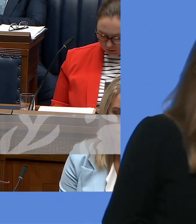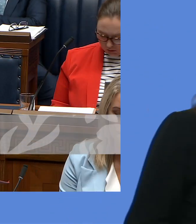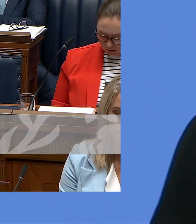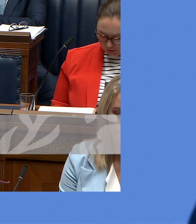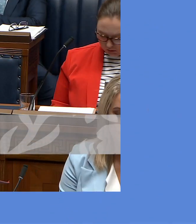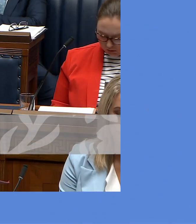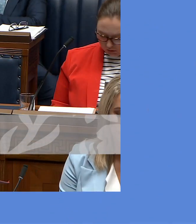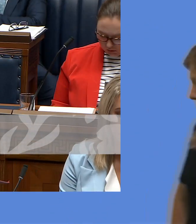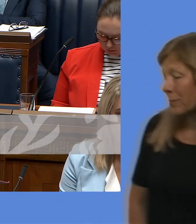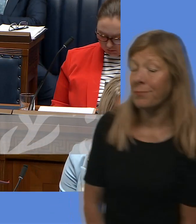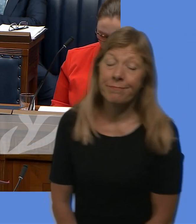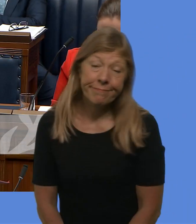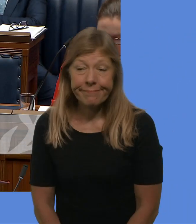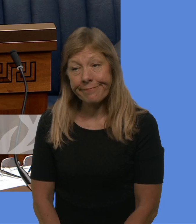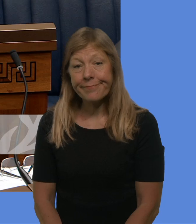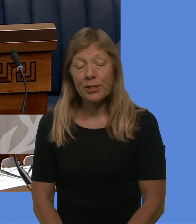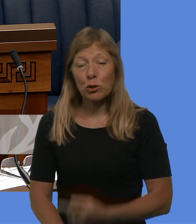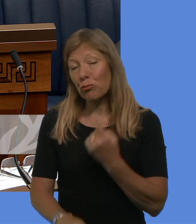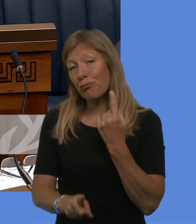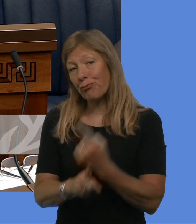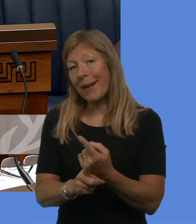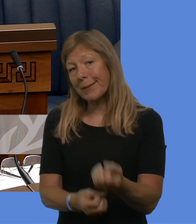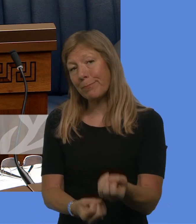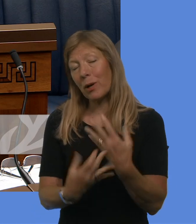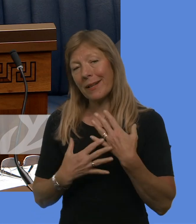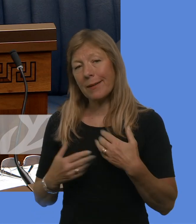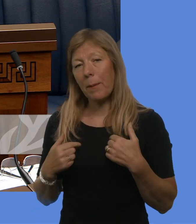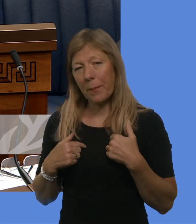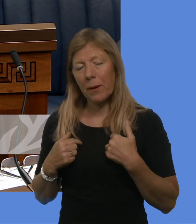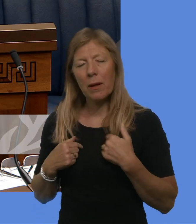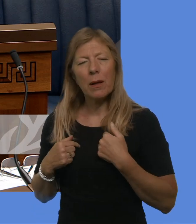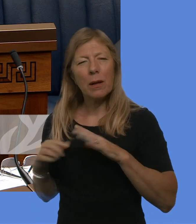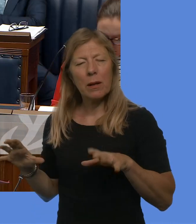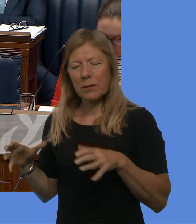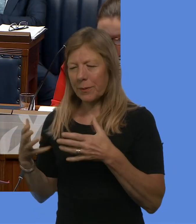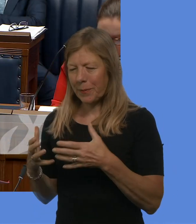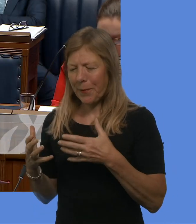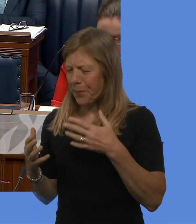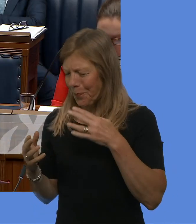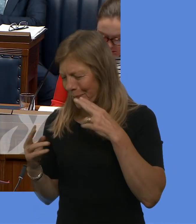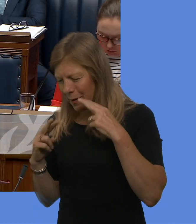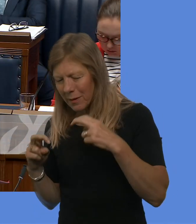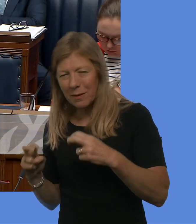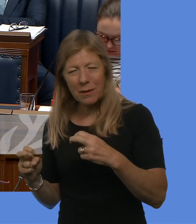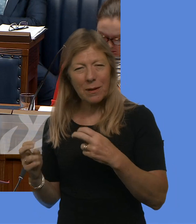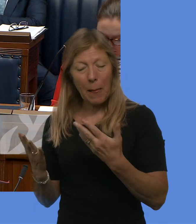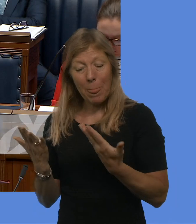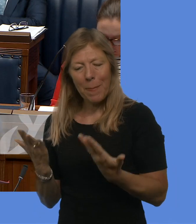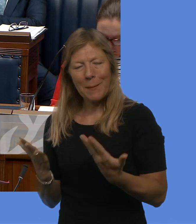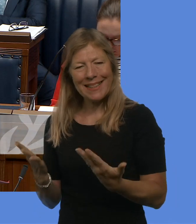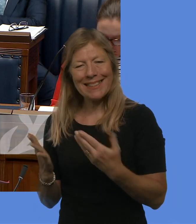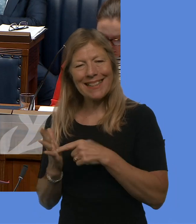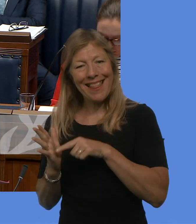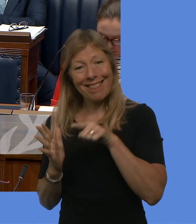in terms of the current guidance which exists into placing that on a statutory footing. I have engaged